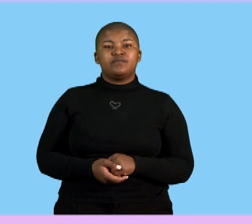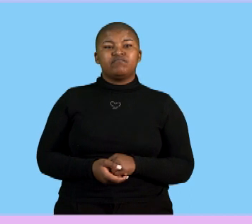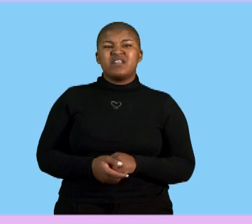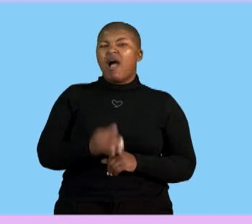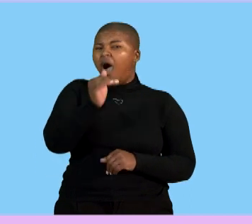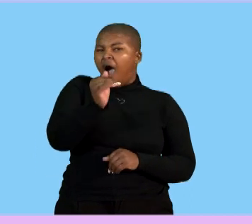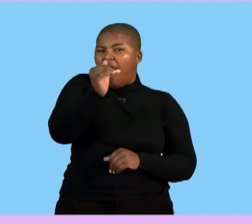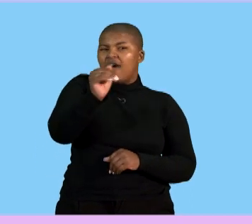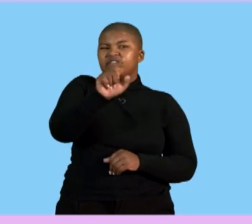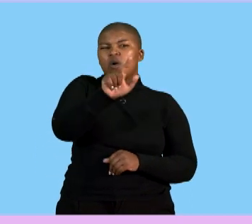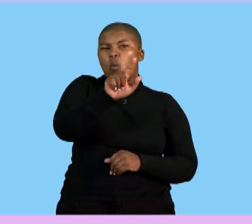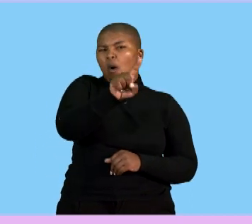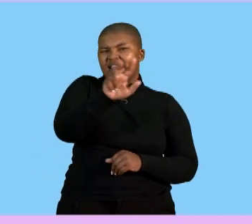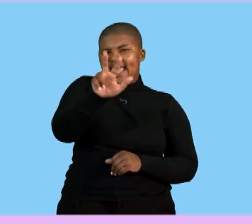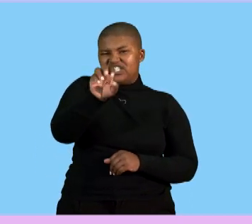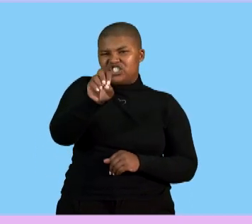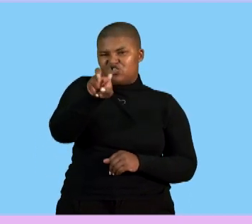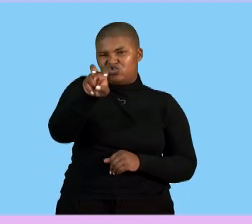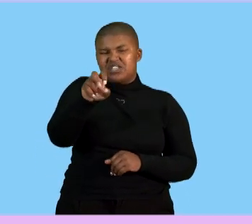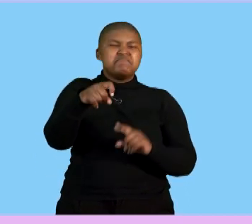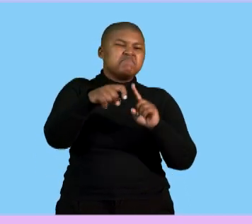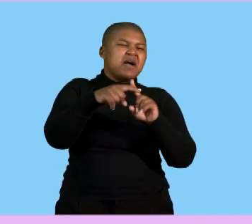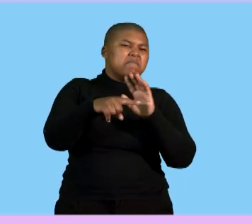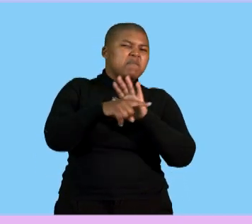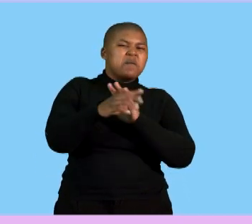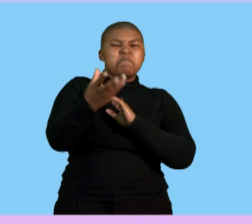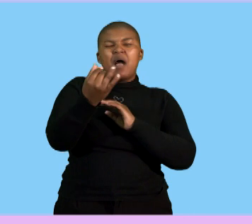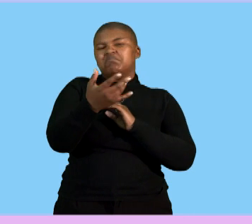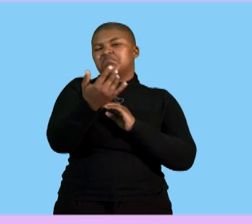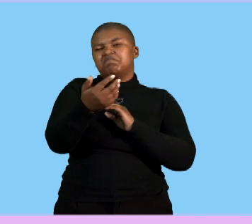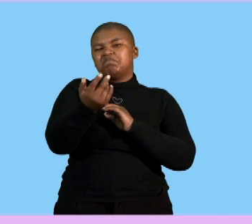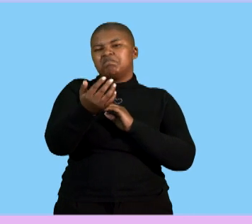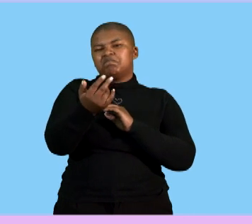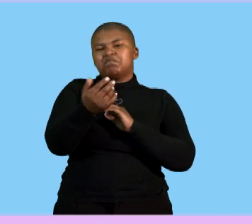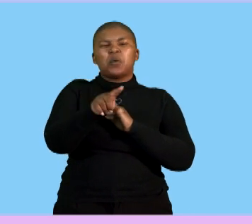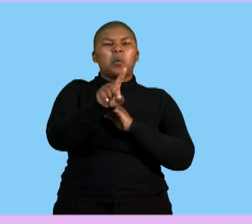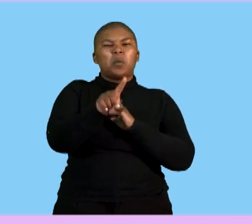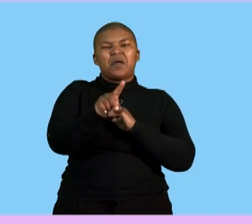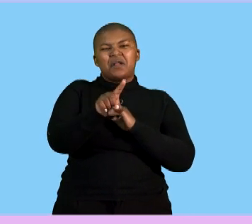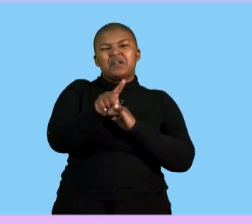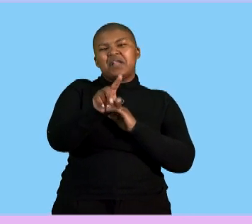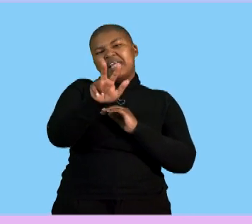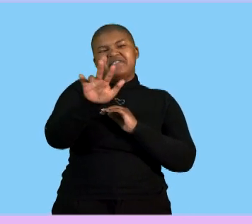over there, just above. So it's more or less